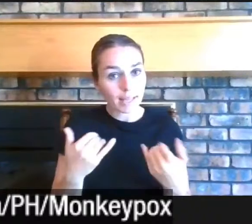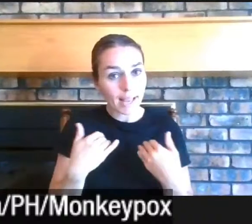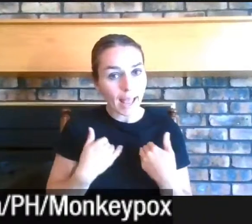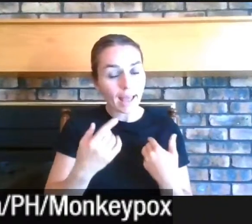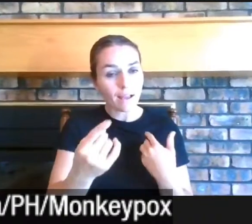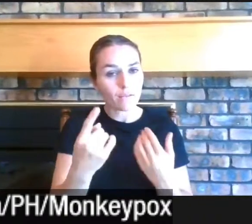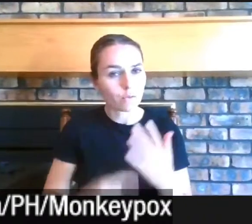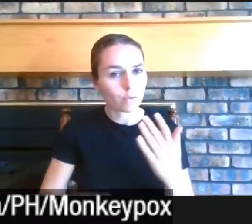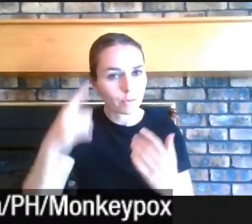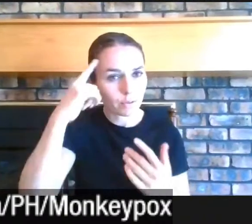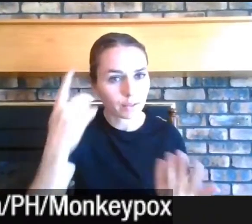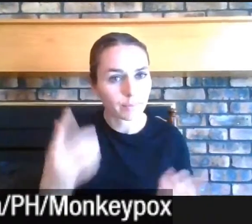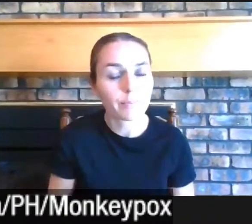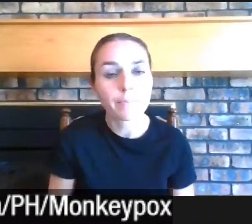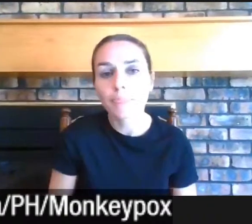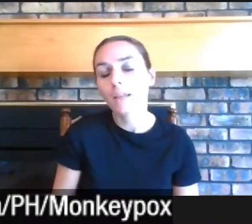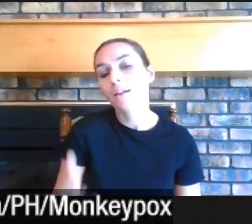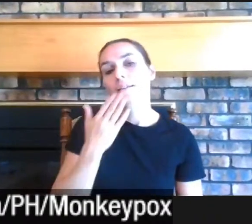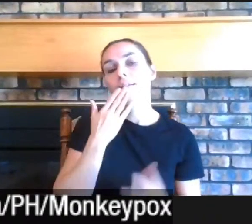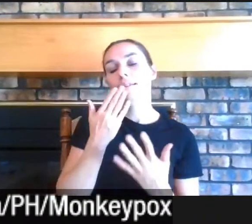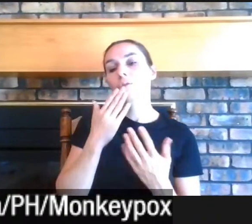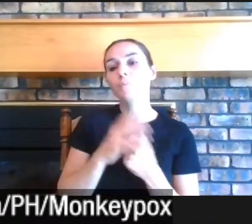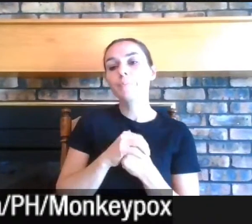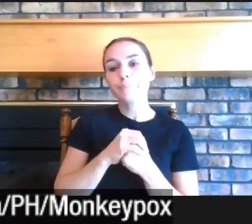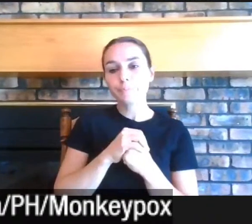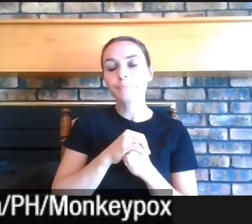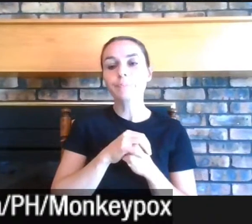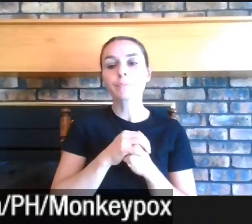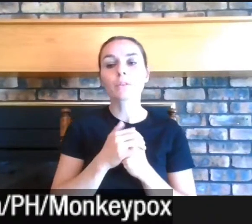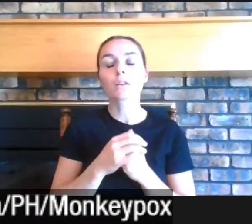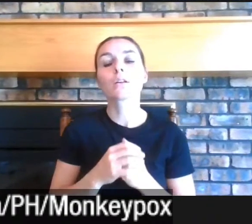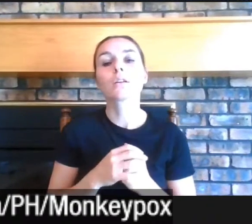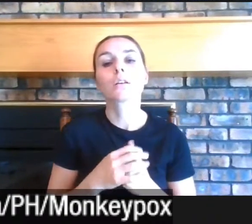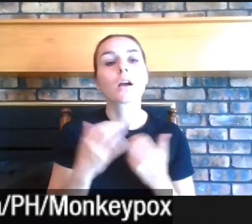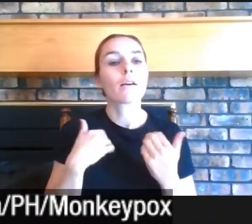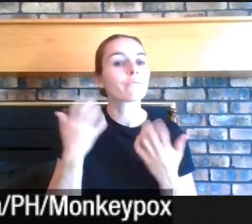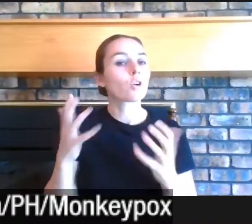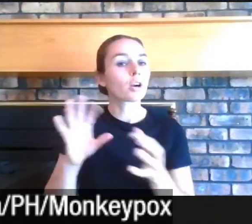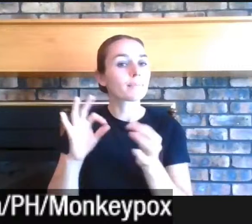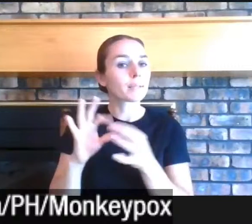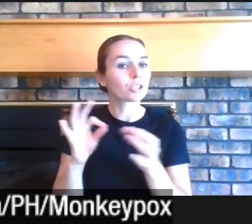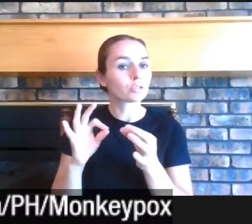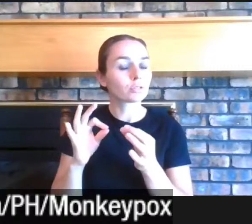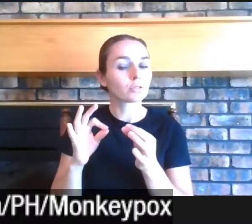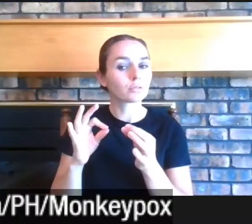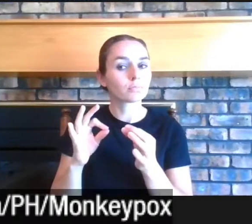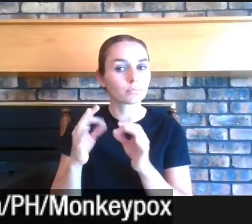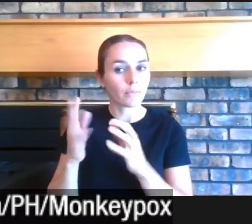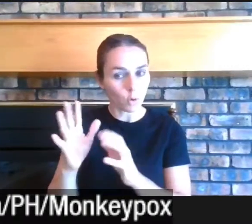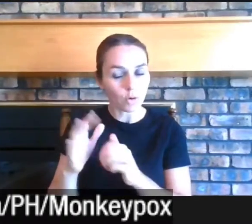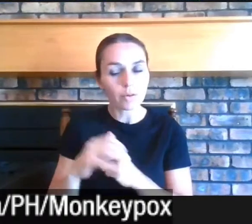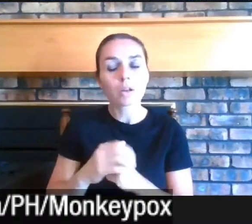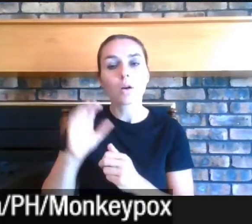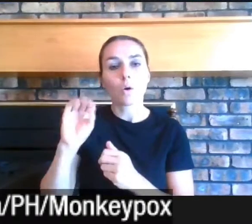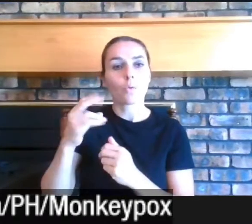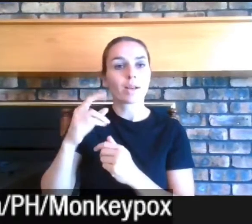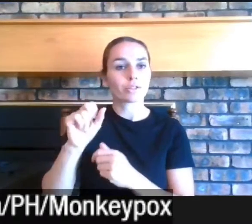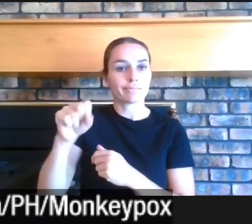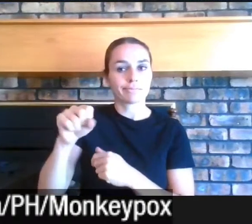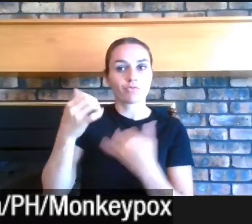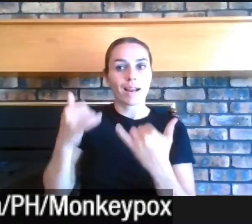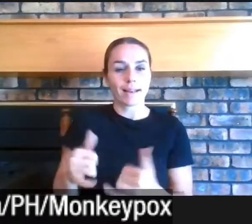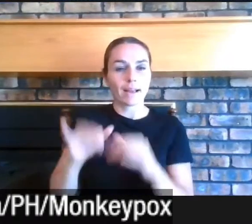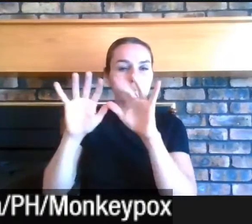session? Thank you for that question. You know, as I mentioned in a previous response, yeah, OHA is updating our